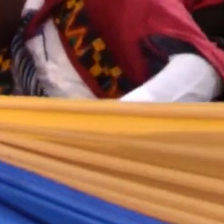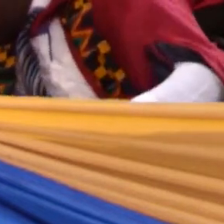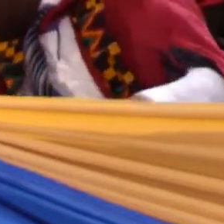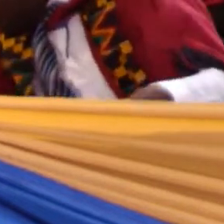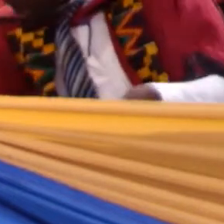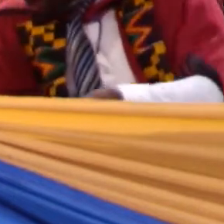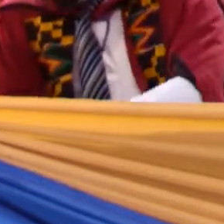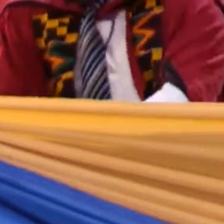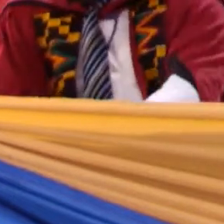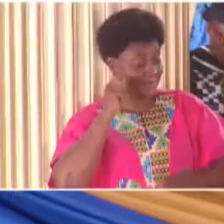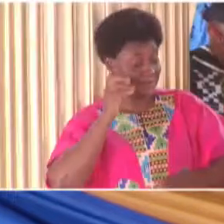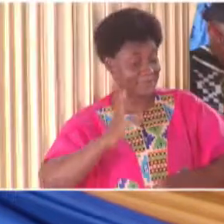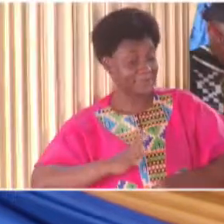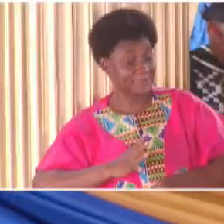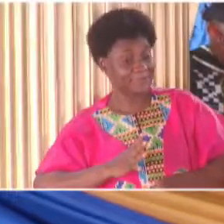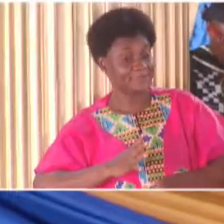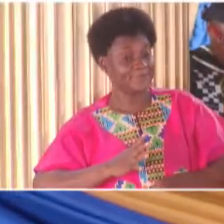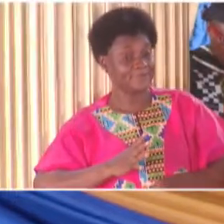ladies and gentlemen,